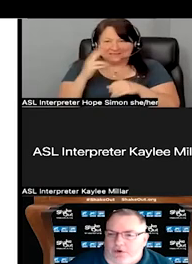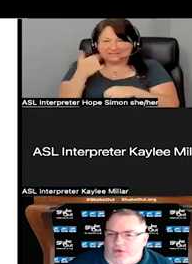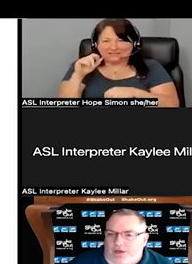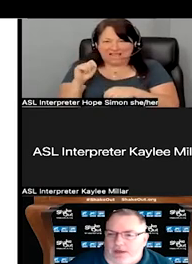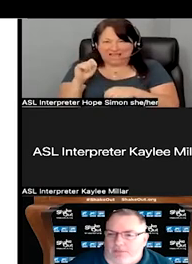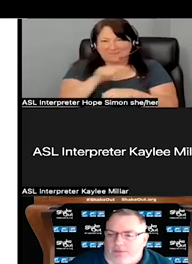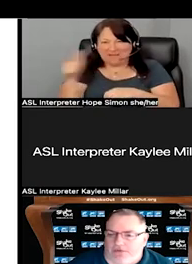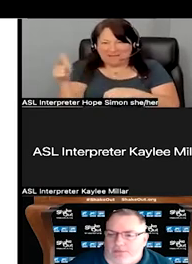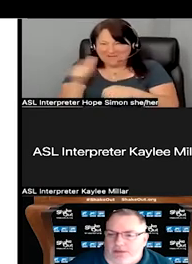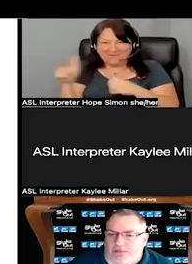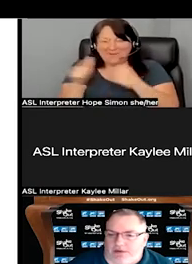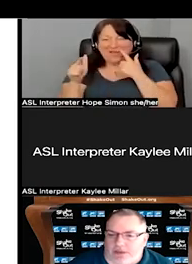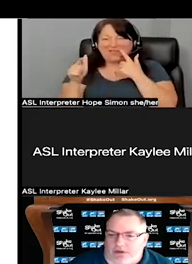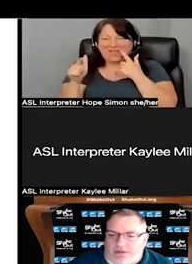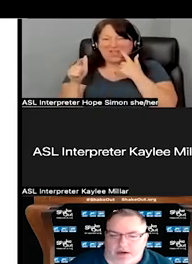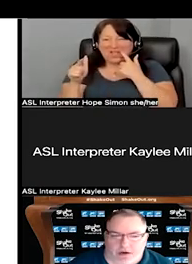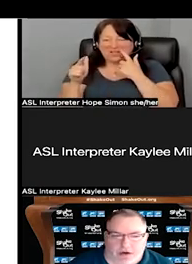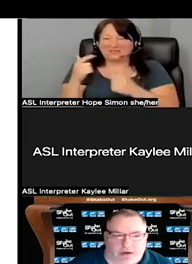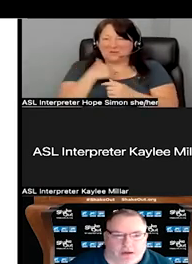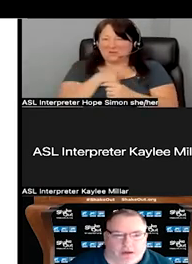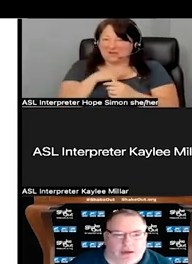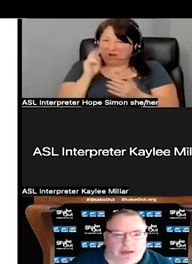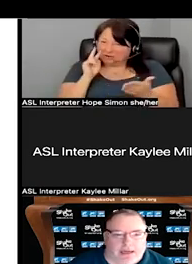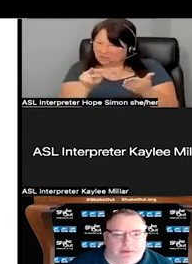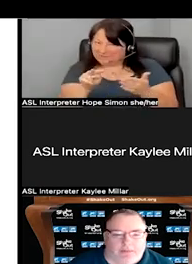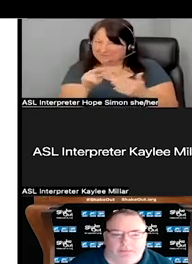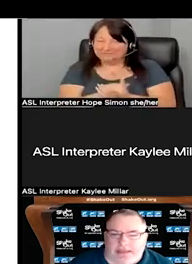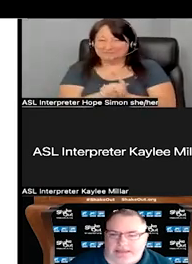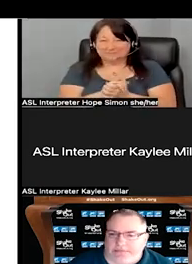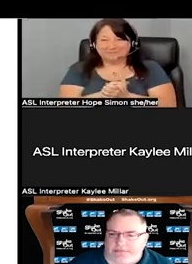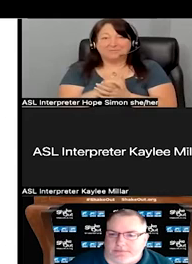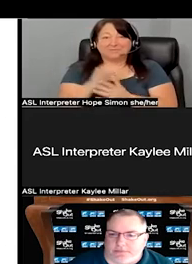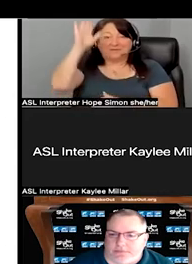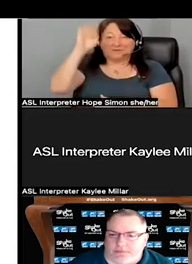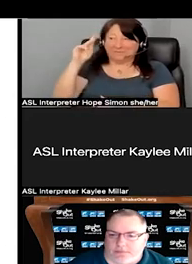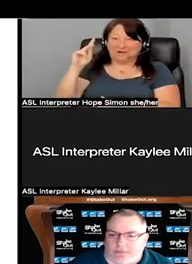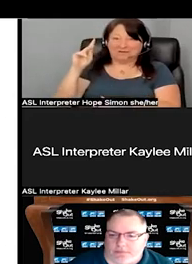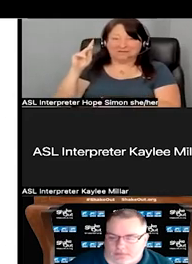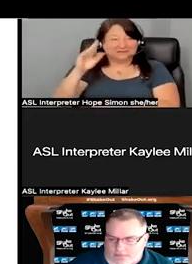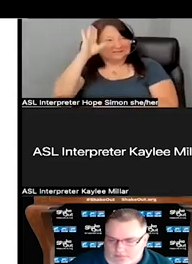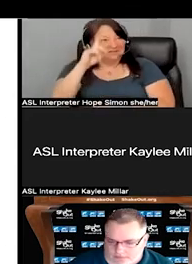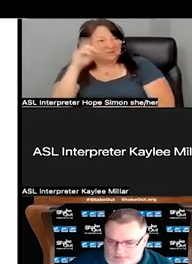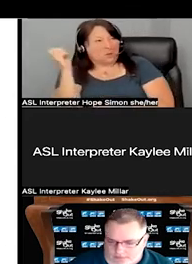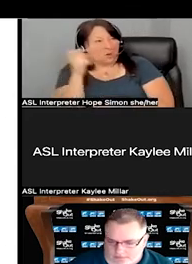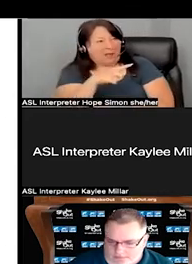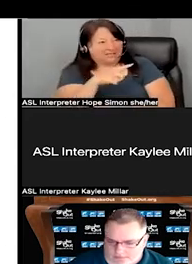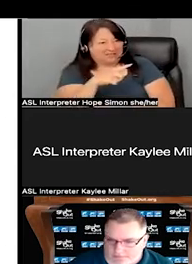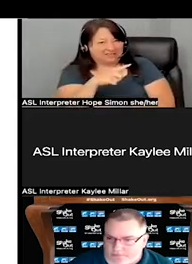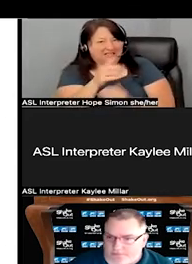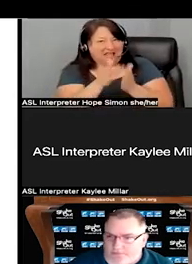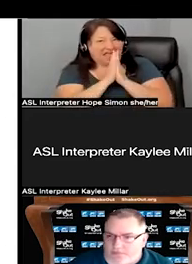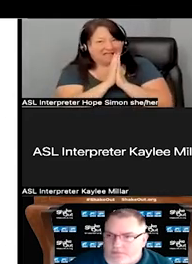and forth. Definitely look there. Mark? Yes. There was just one question